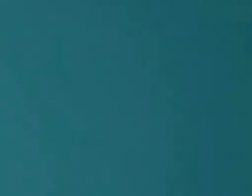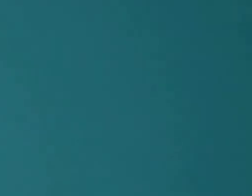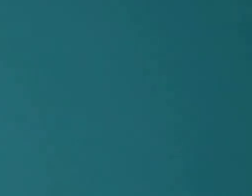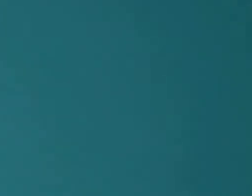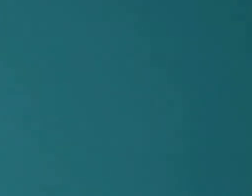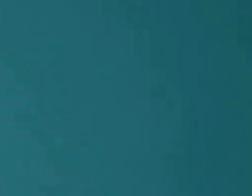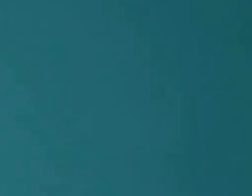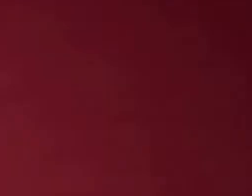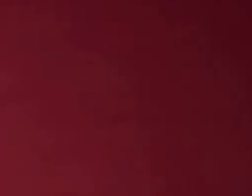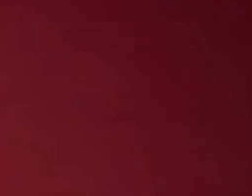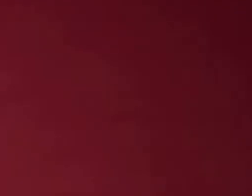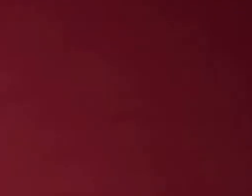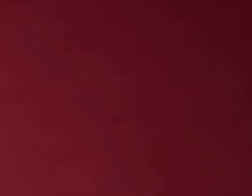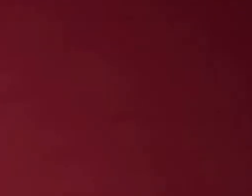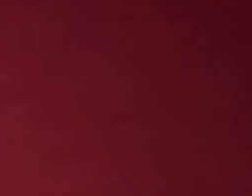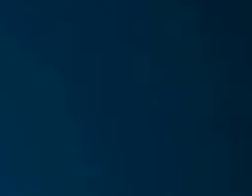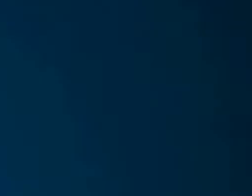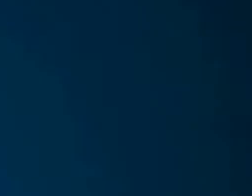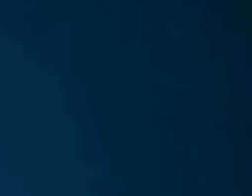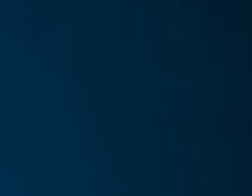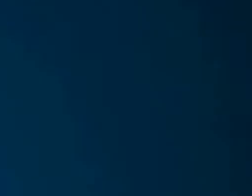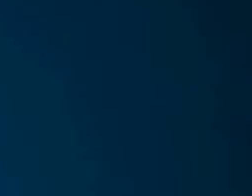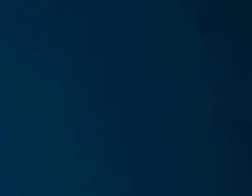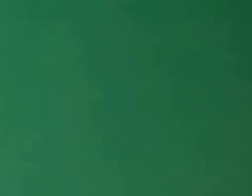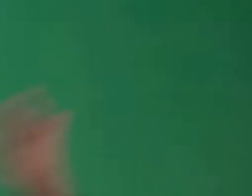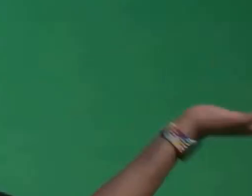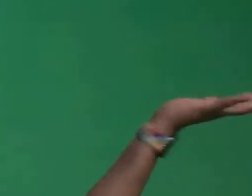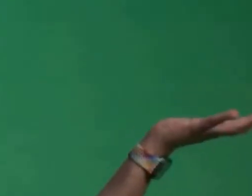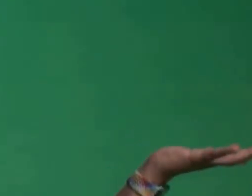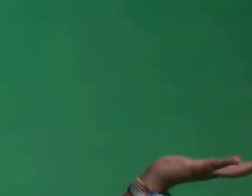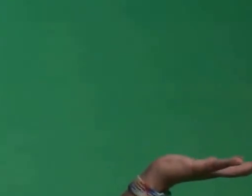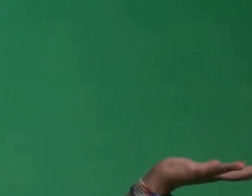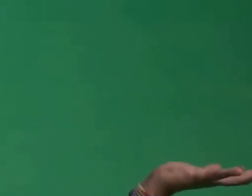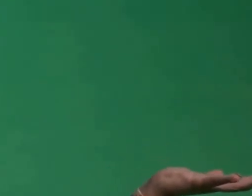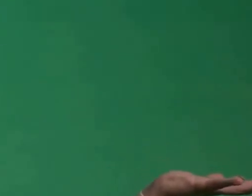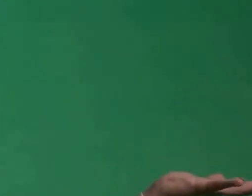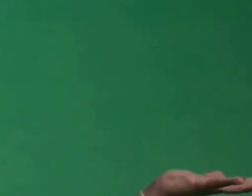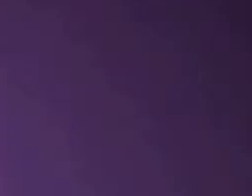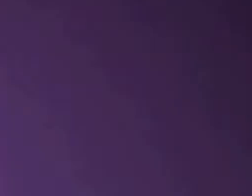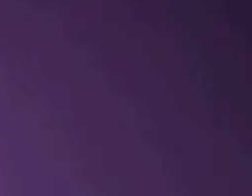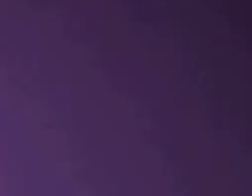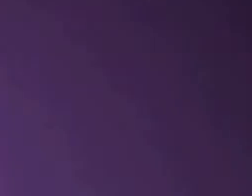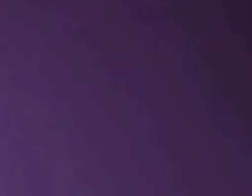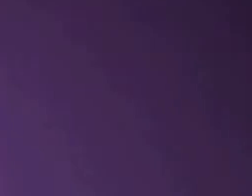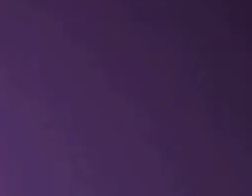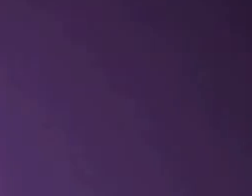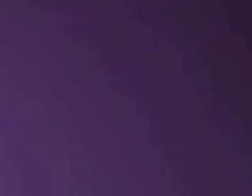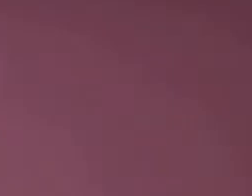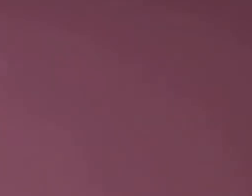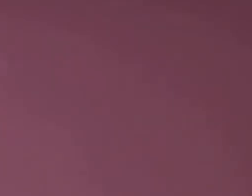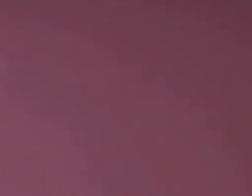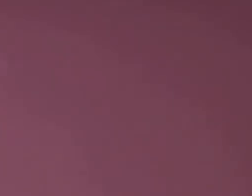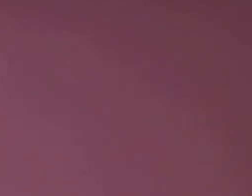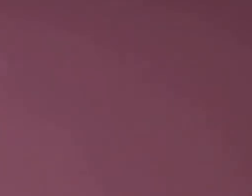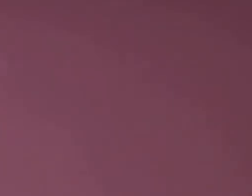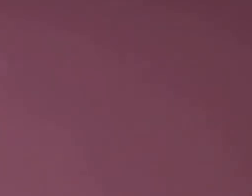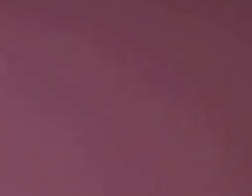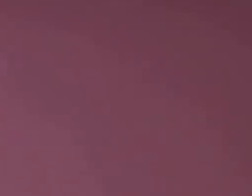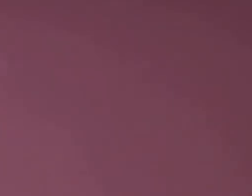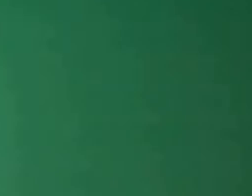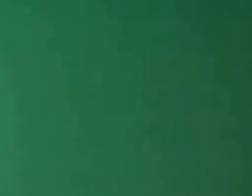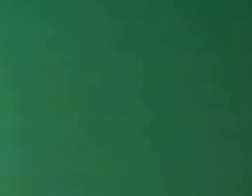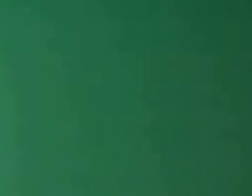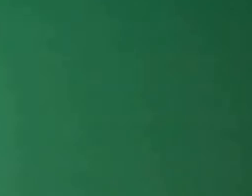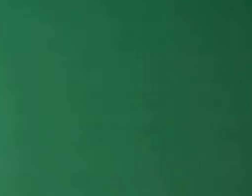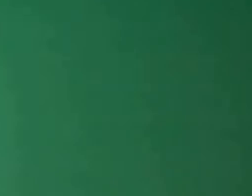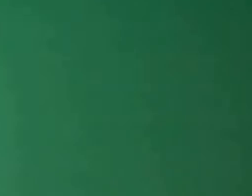Everyone presents really, really differently. People with the same neurodivergence can be totally different from each other, and people